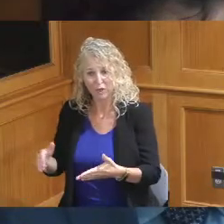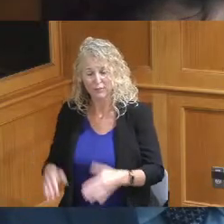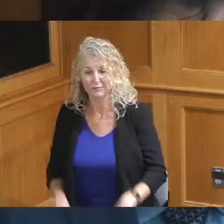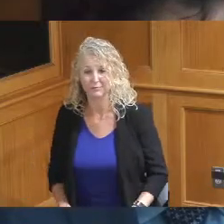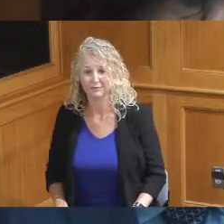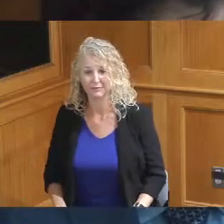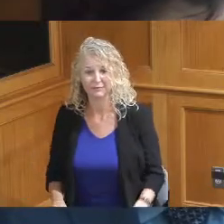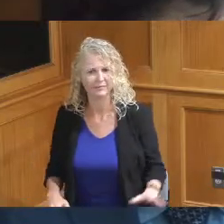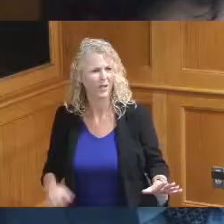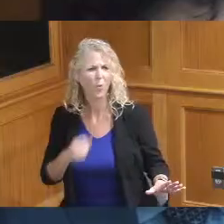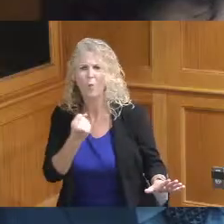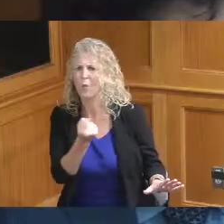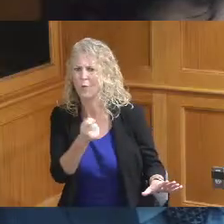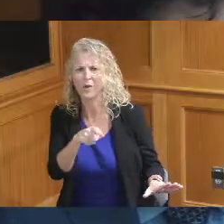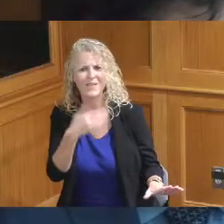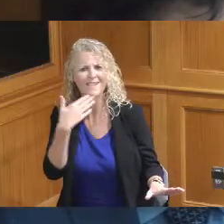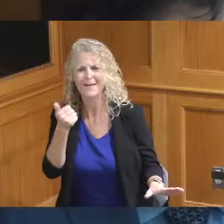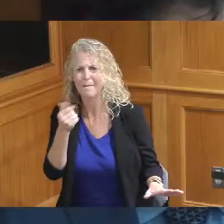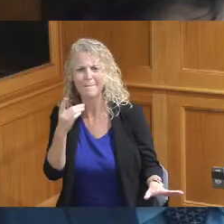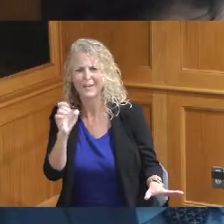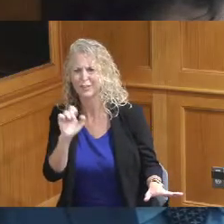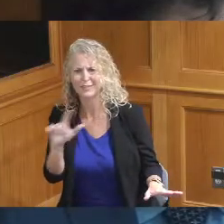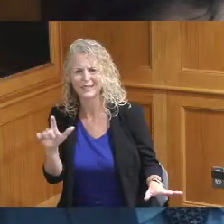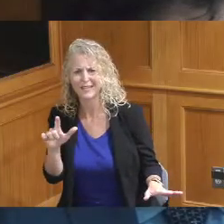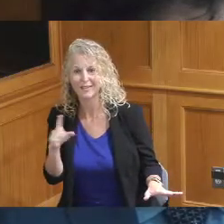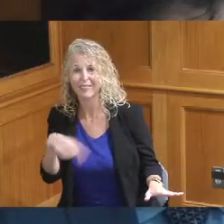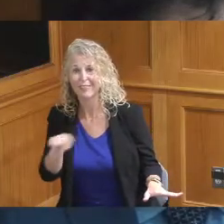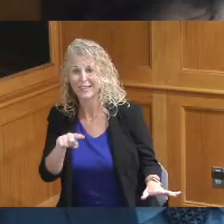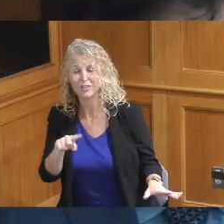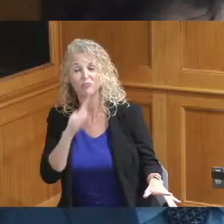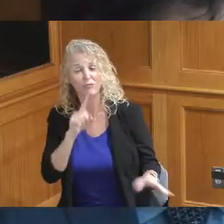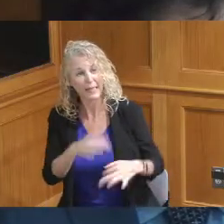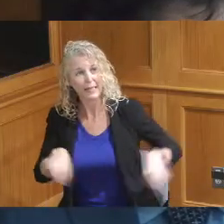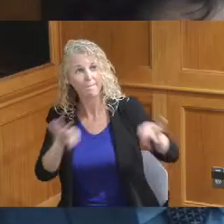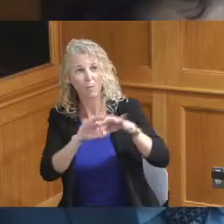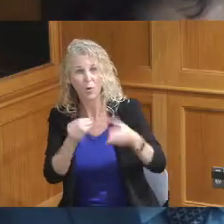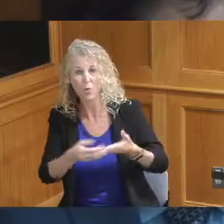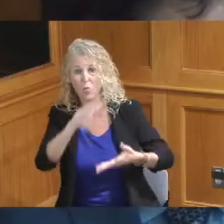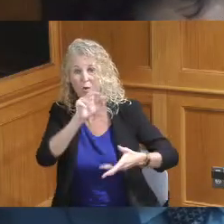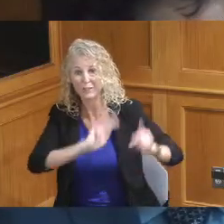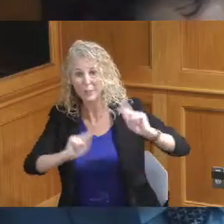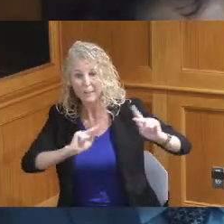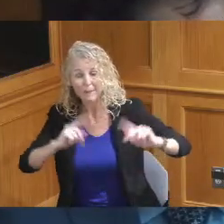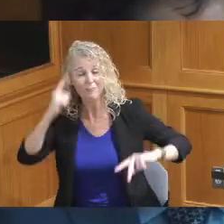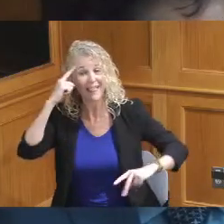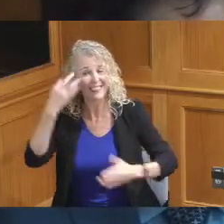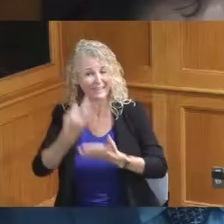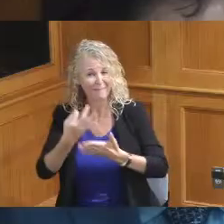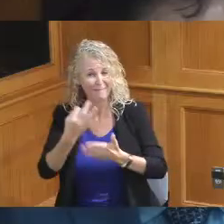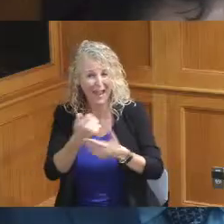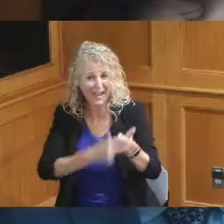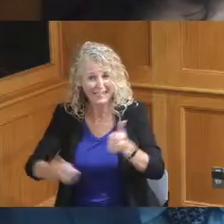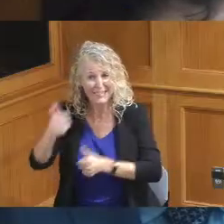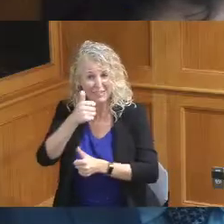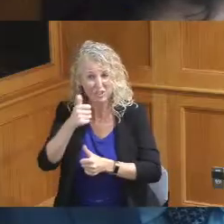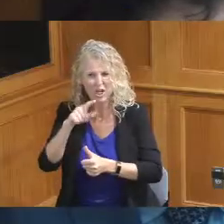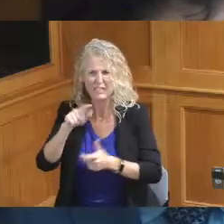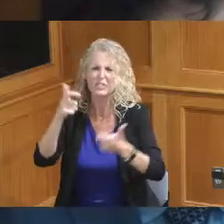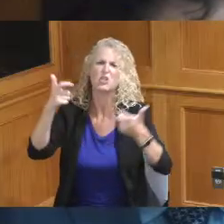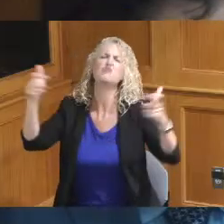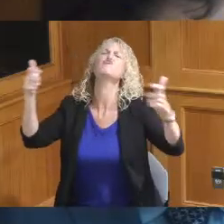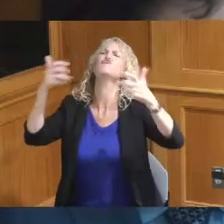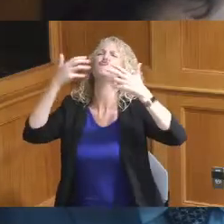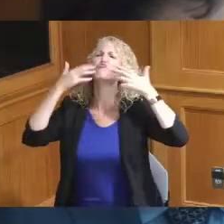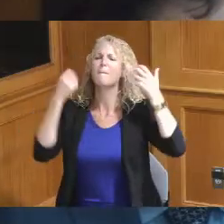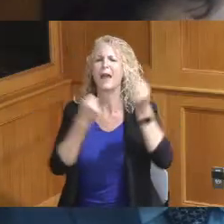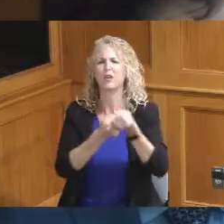a better deal. And these people were willing, these some big time people. I think the finance chair, they said he's a big Bengal fan. He's